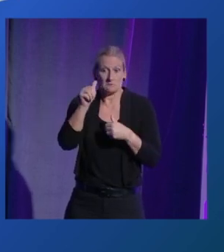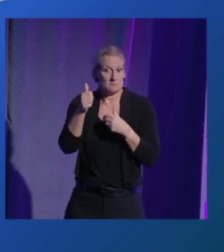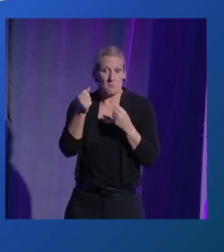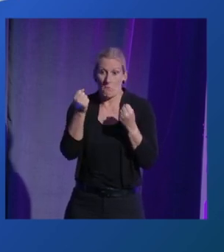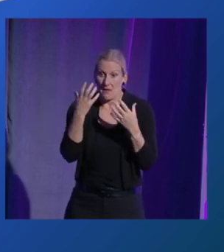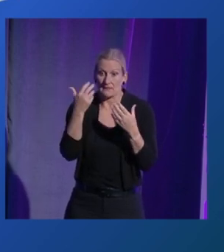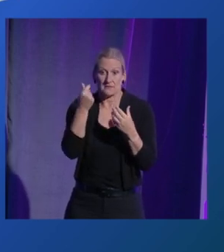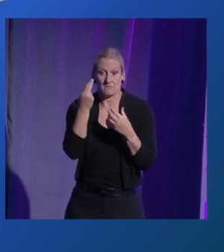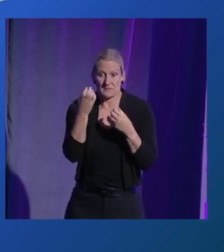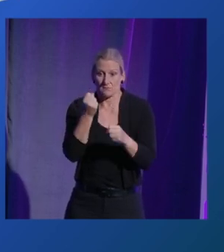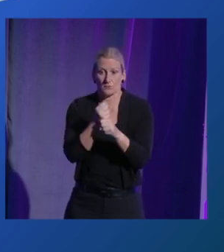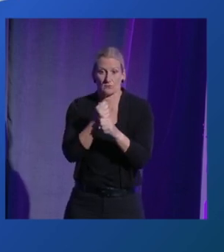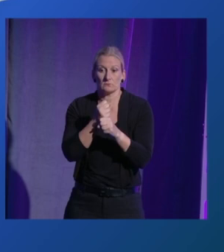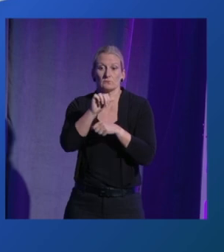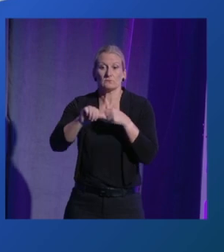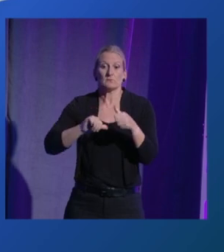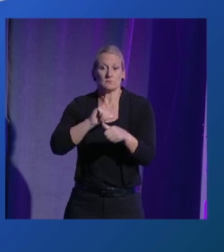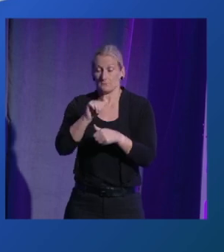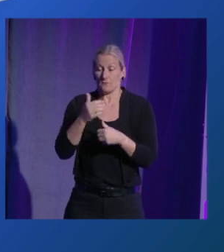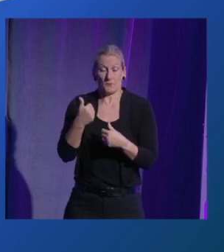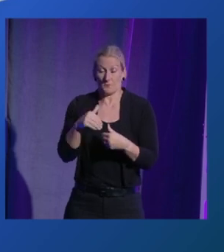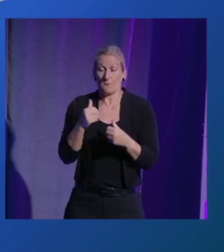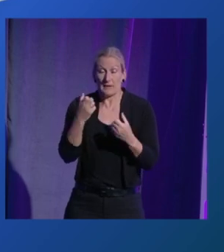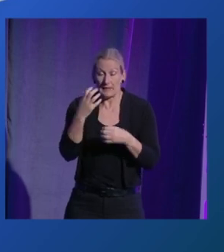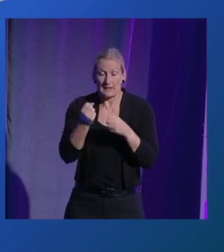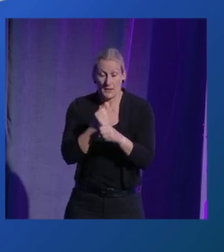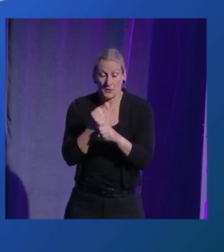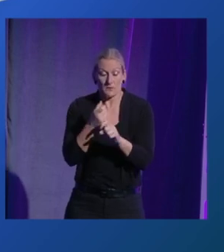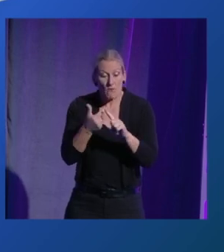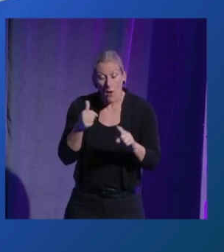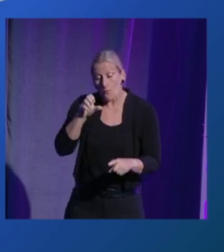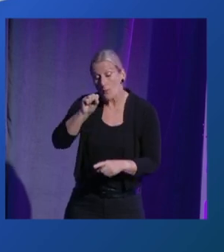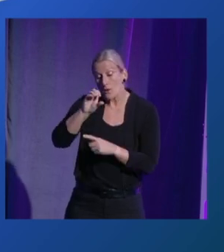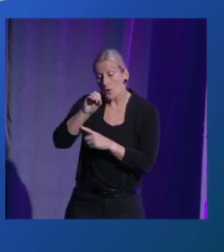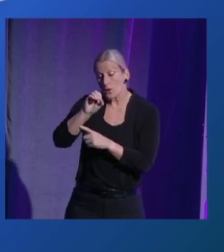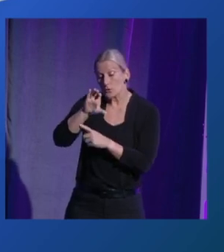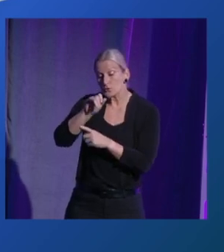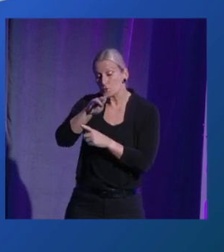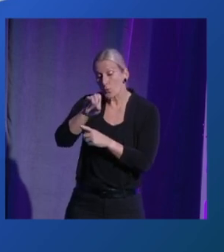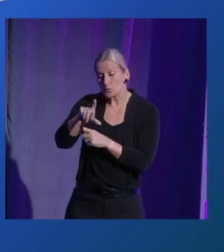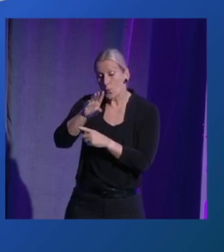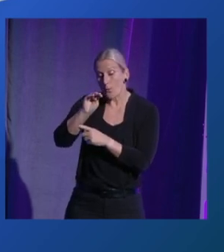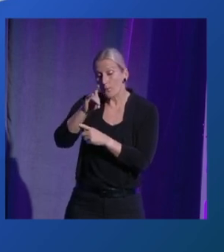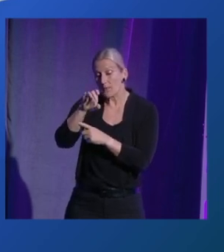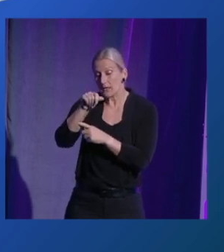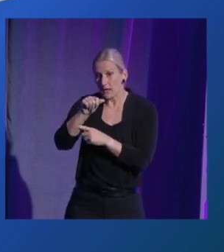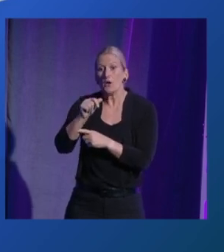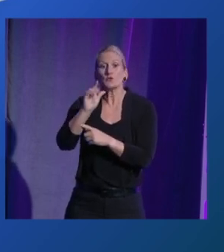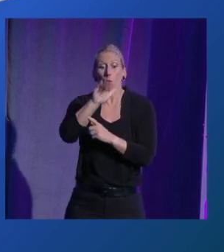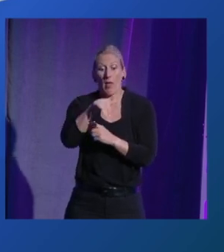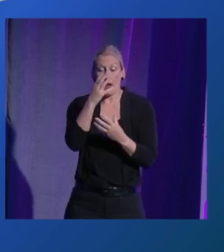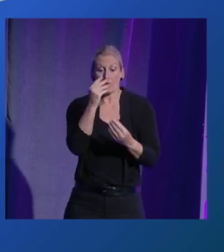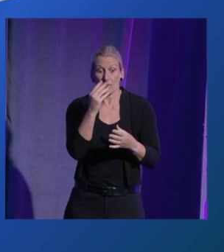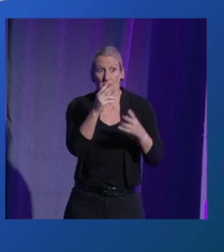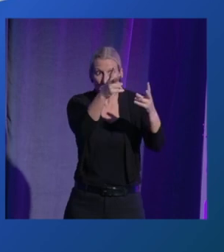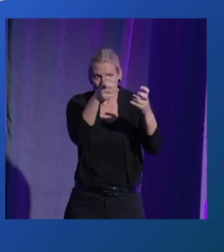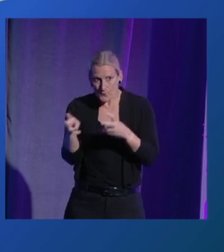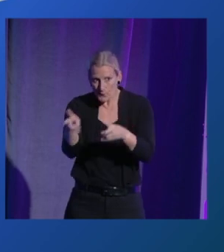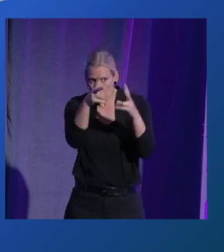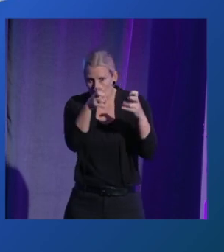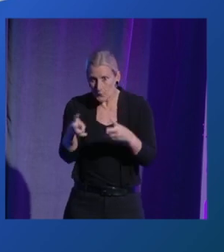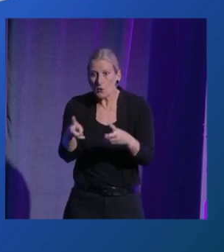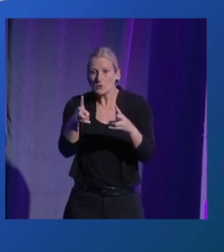GUI is about utilizing those data sets analyzing patterns extracting information for our informed decision